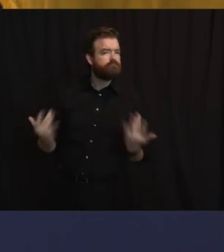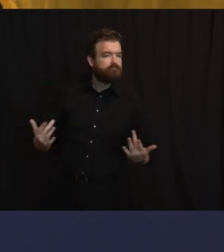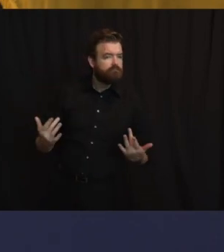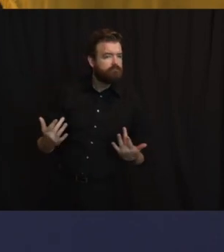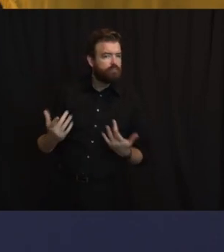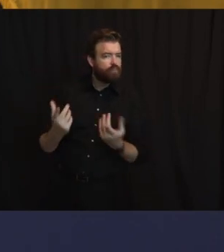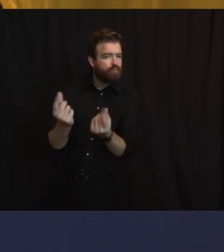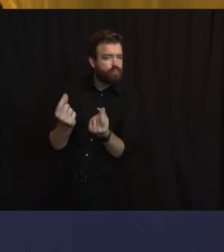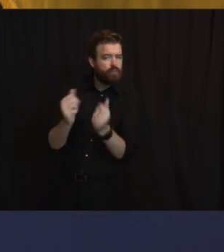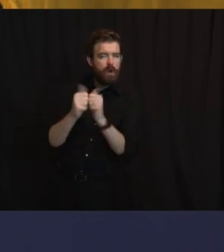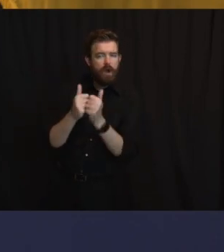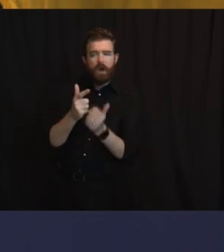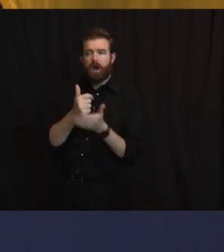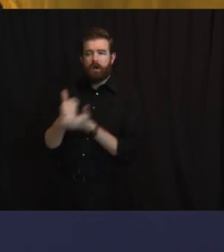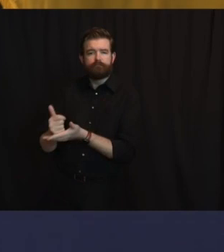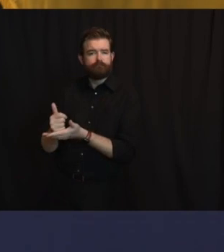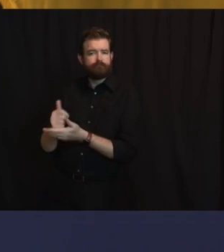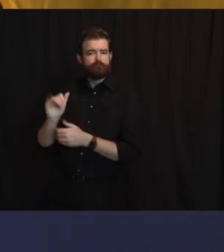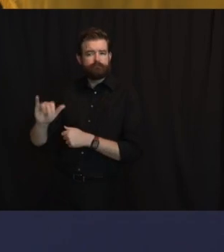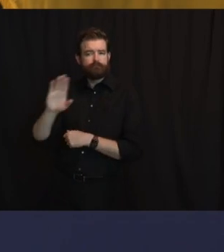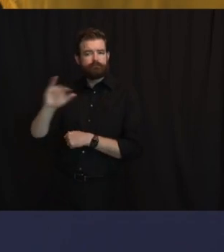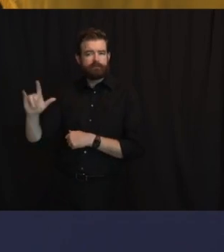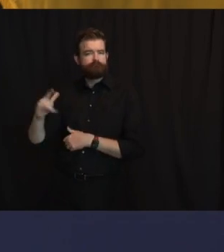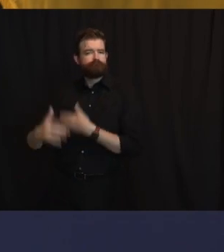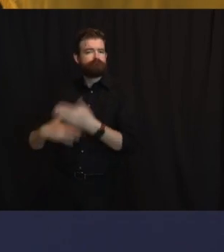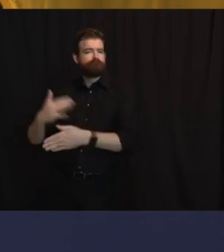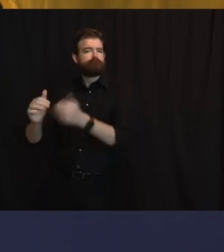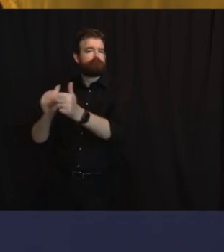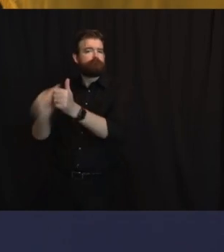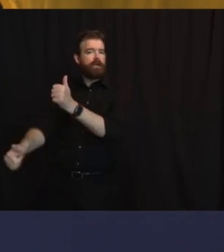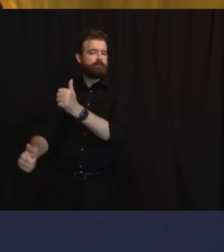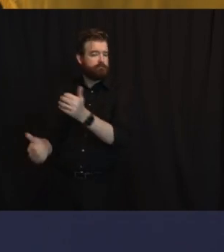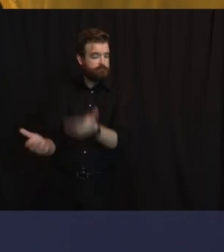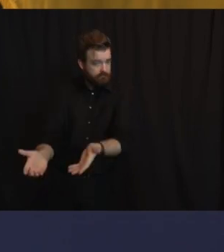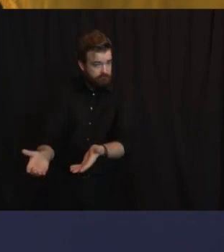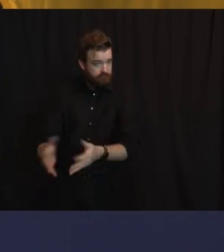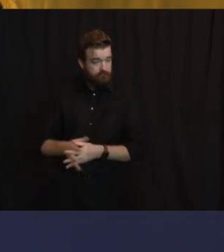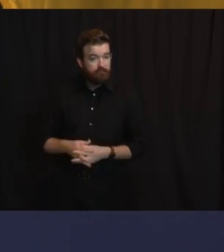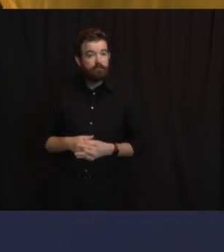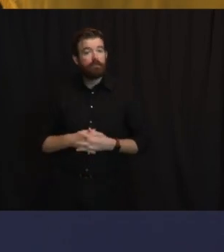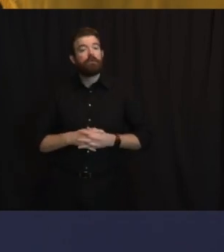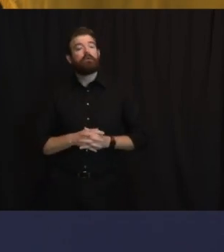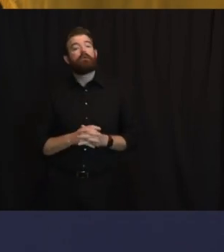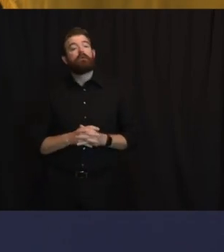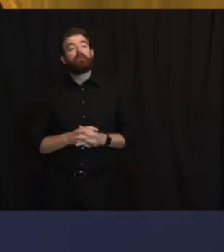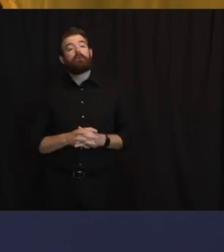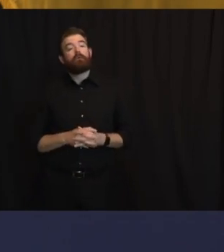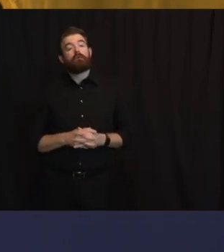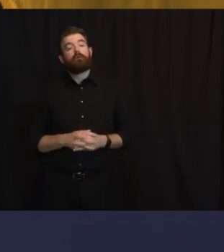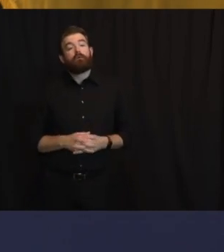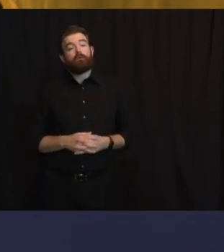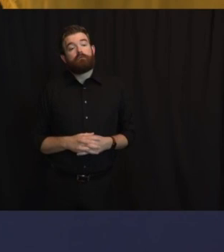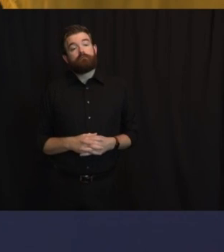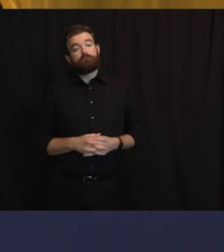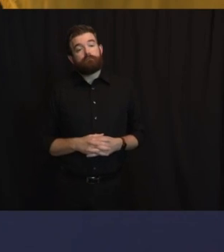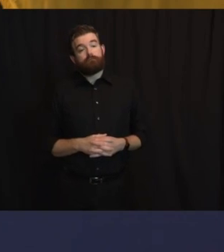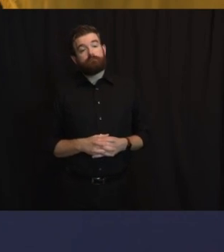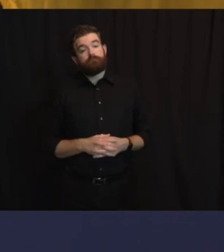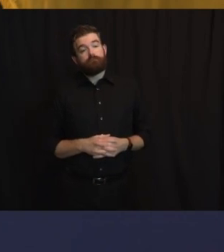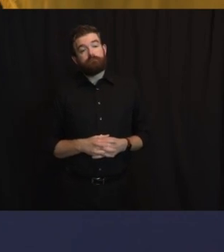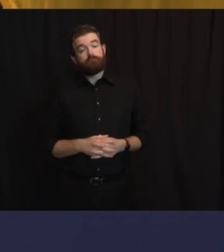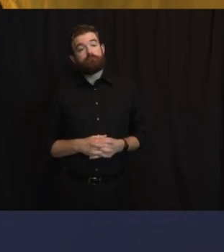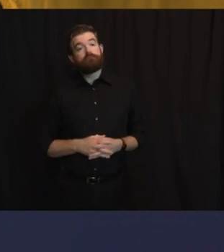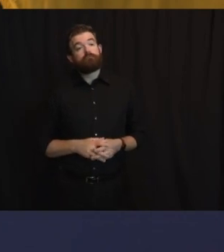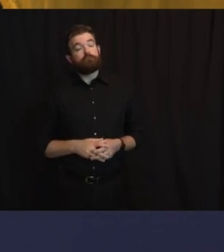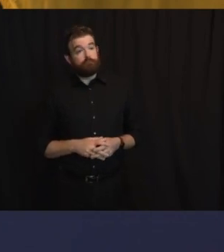Is that it? I don't know. I don't expect that we will require poll workers to be vaccinated,